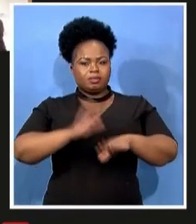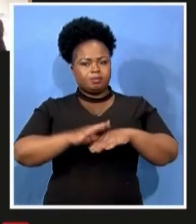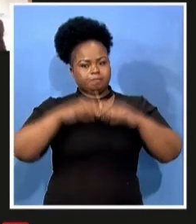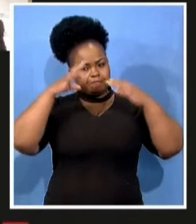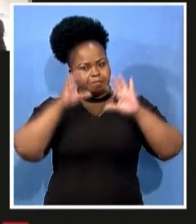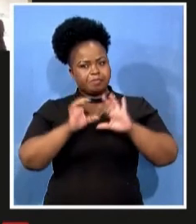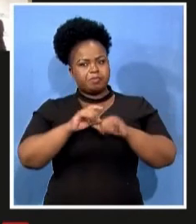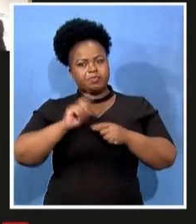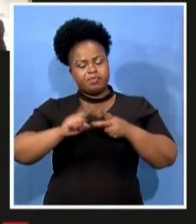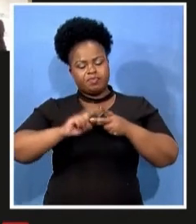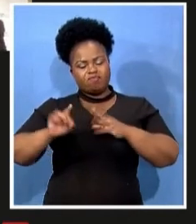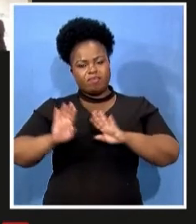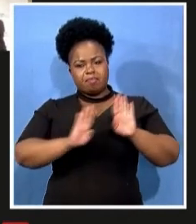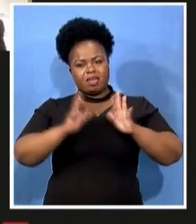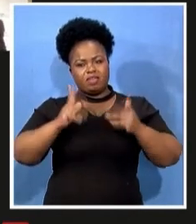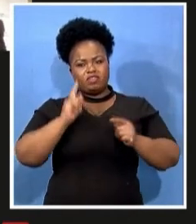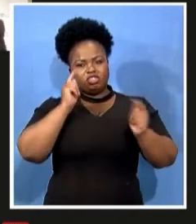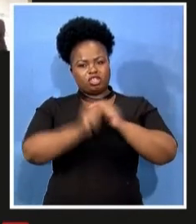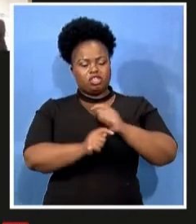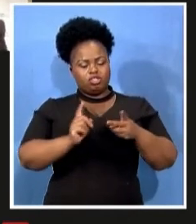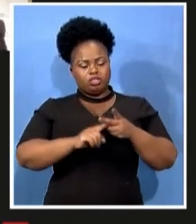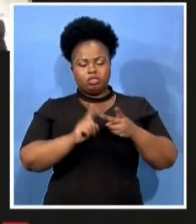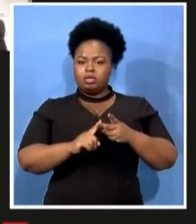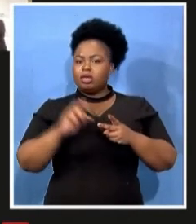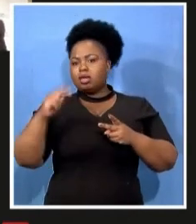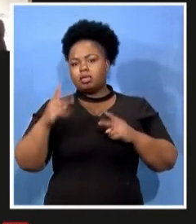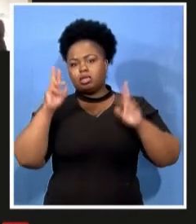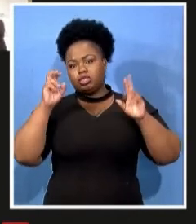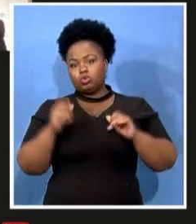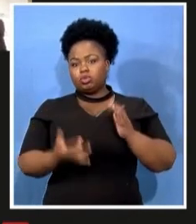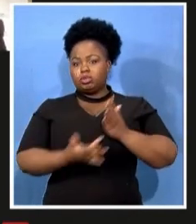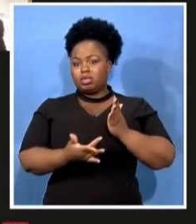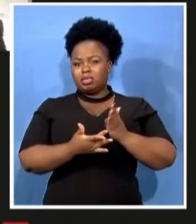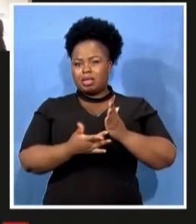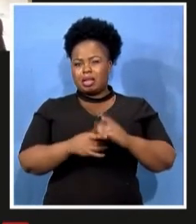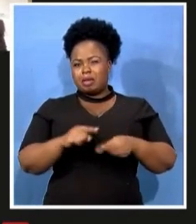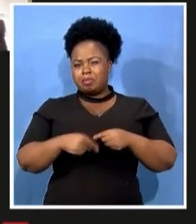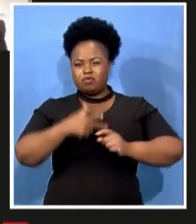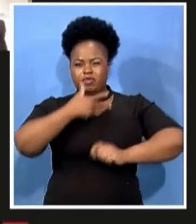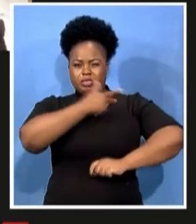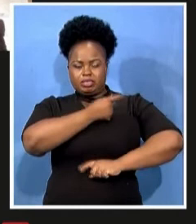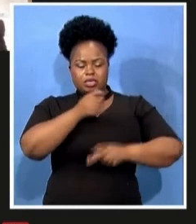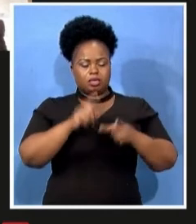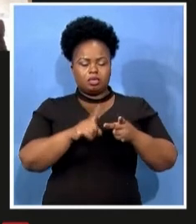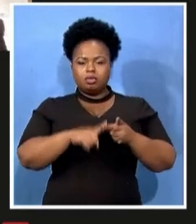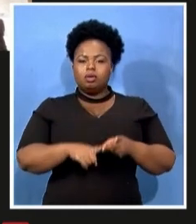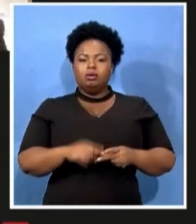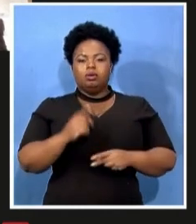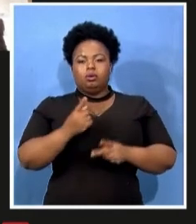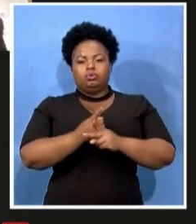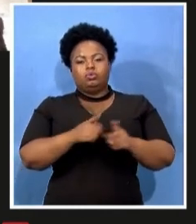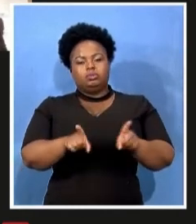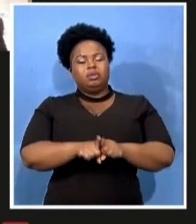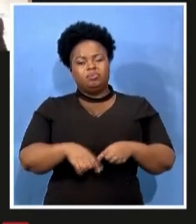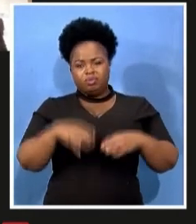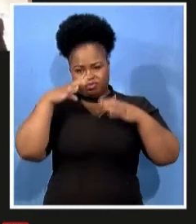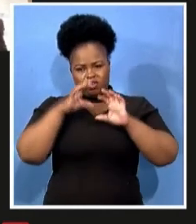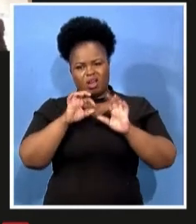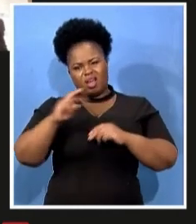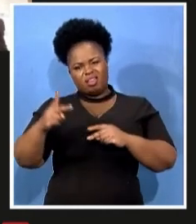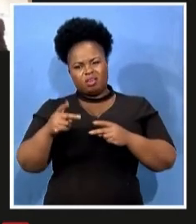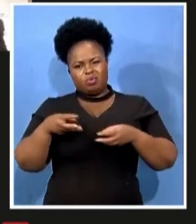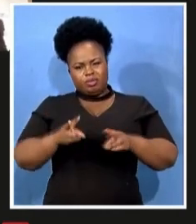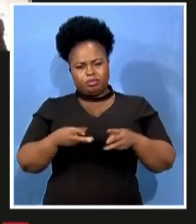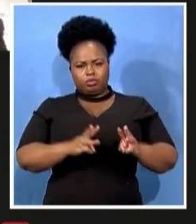issues of technical issues around vaccines, emphasis on non-pharmaceutical interventions.